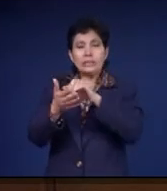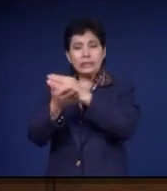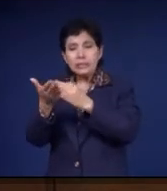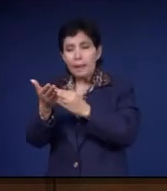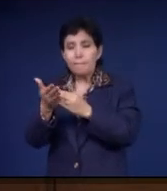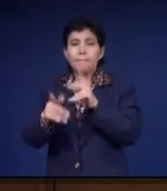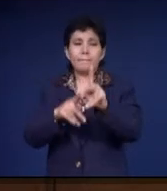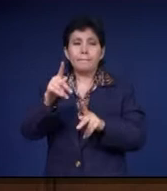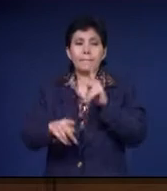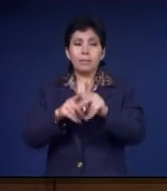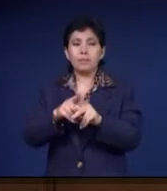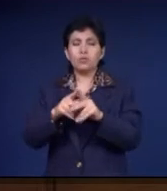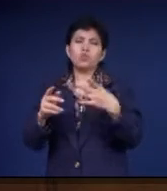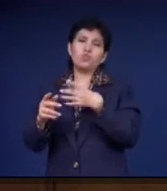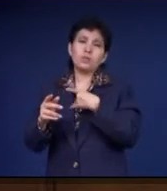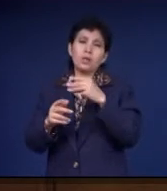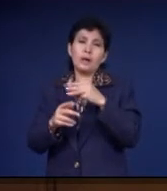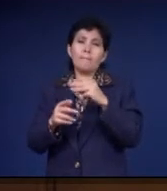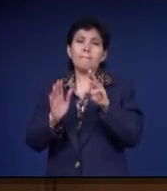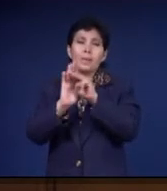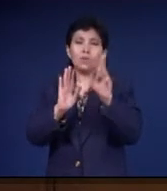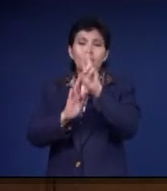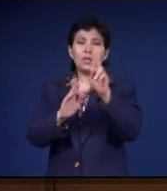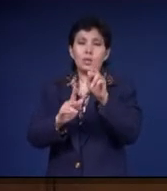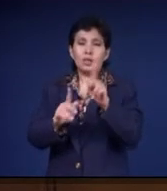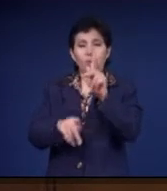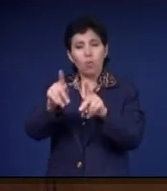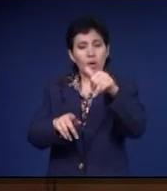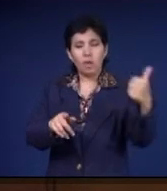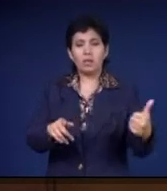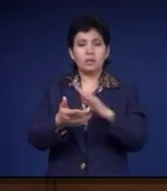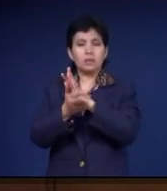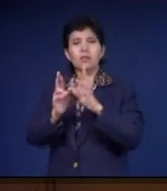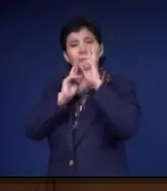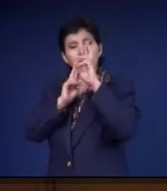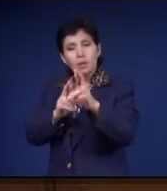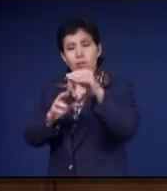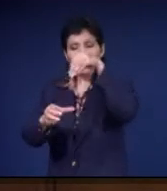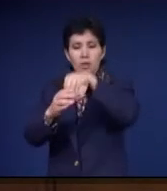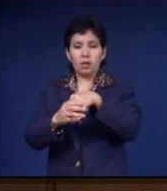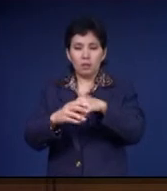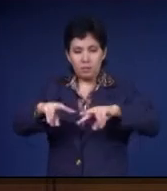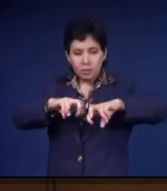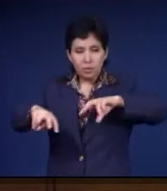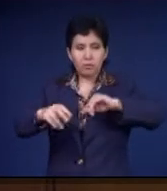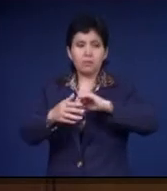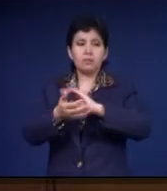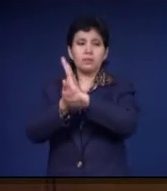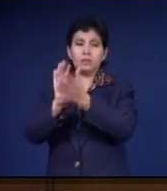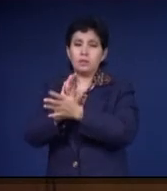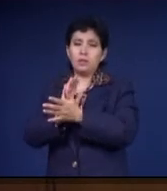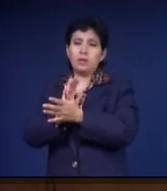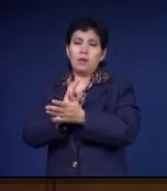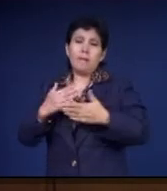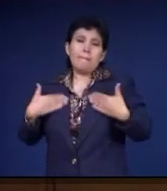people, they tend to manipulate or they change the answer or the results of their research because they want to make themselves